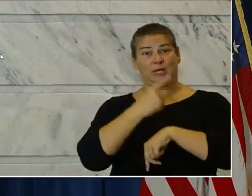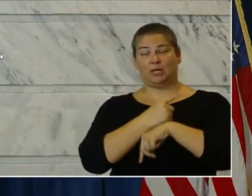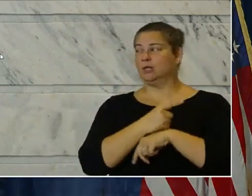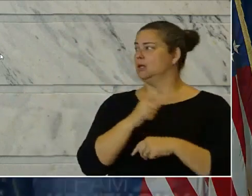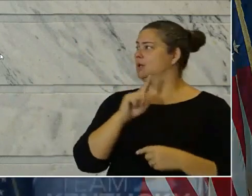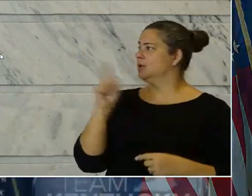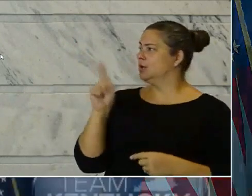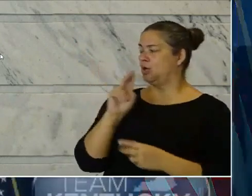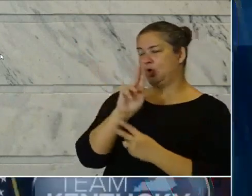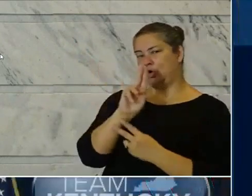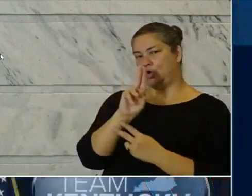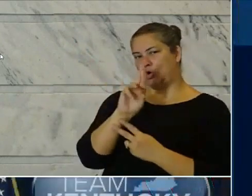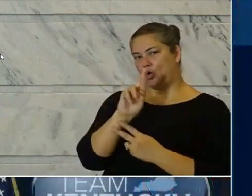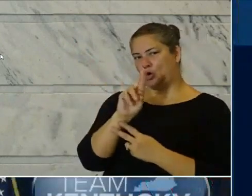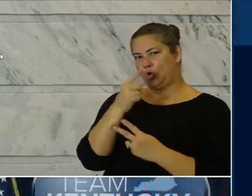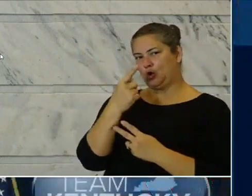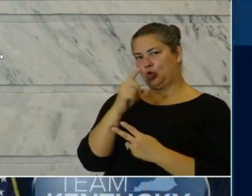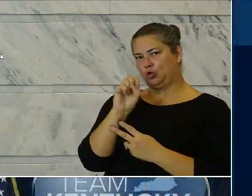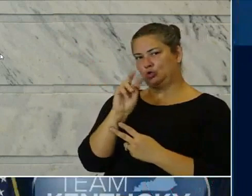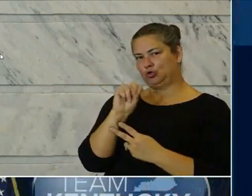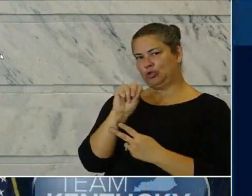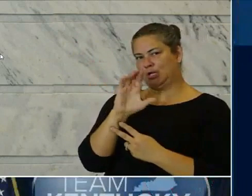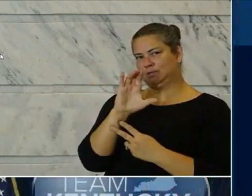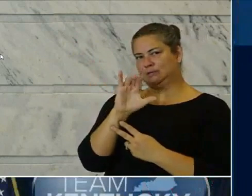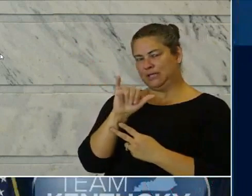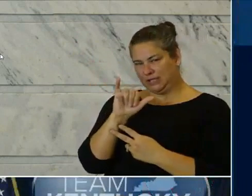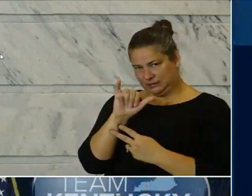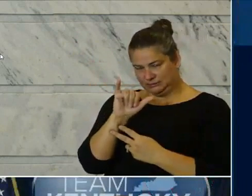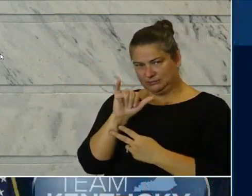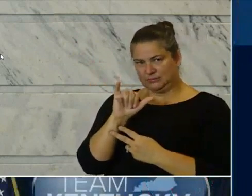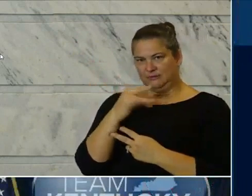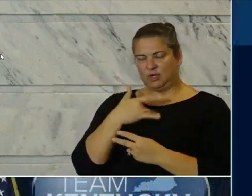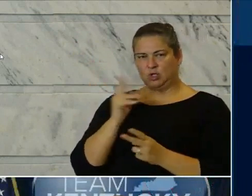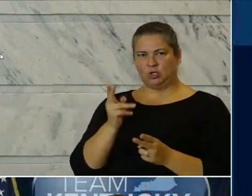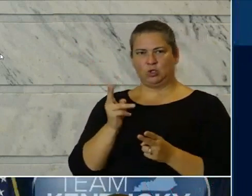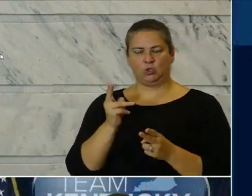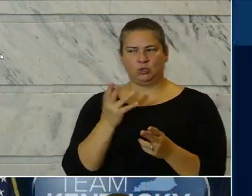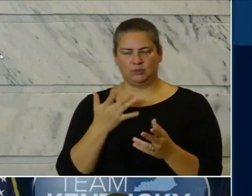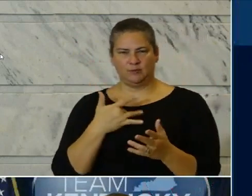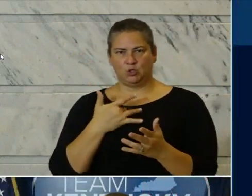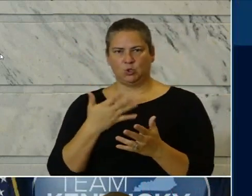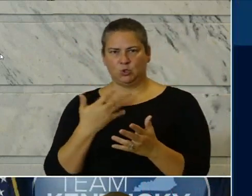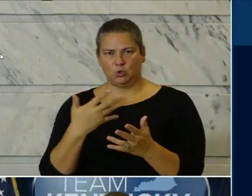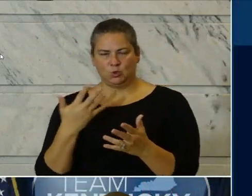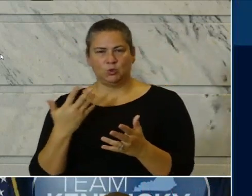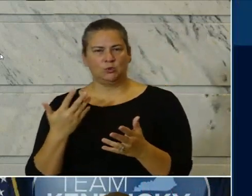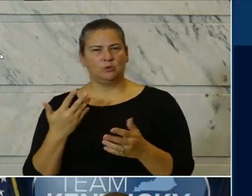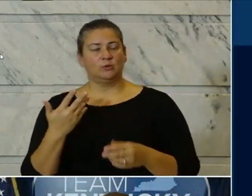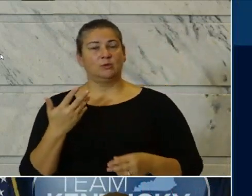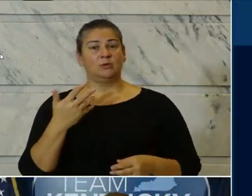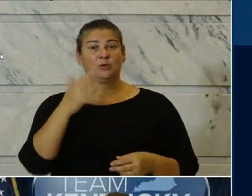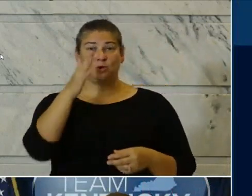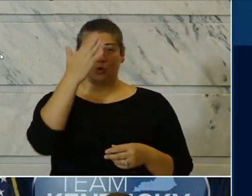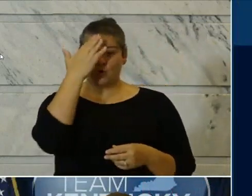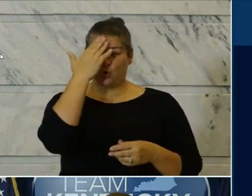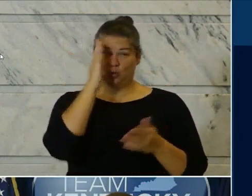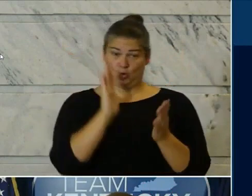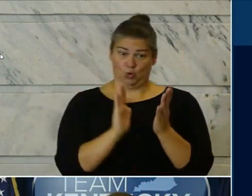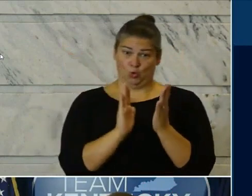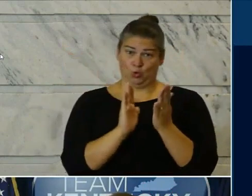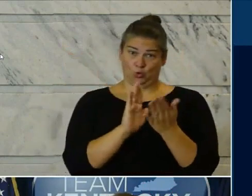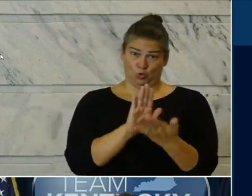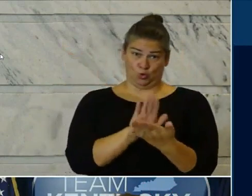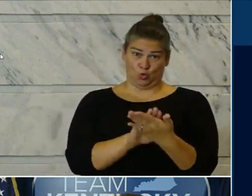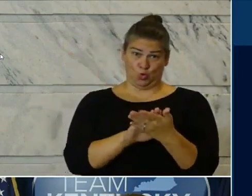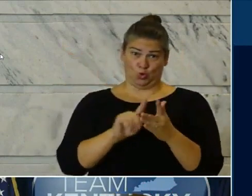that since maybe the traditional start of school, we have become more casual in our approach